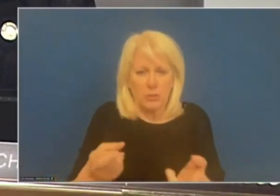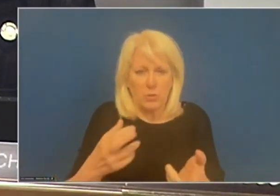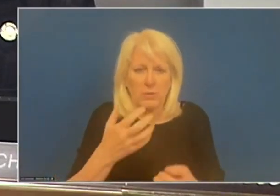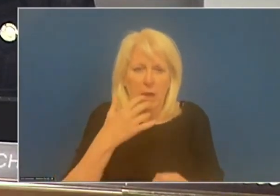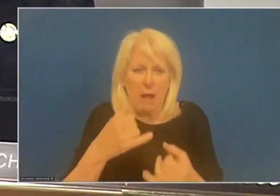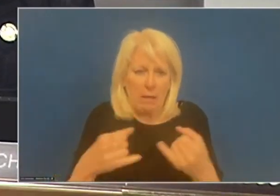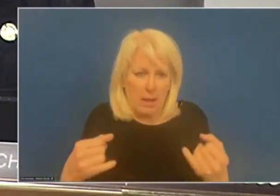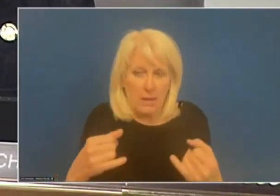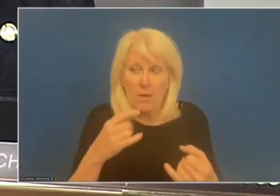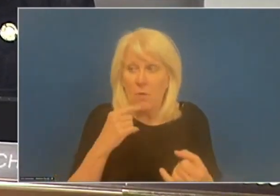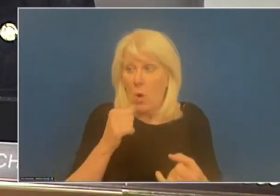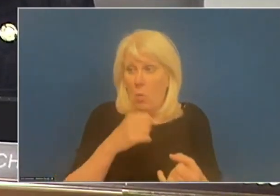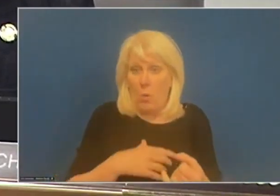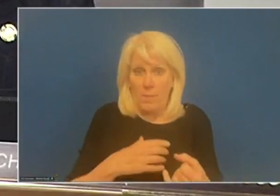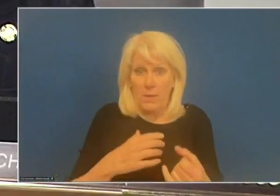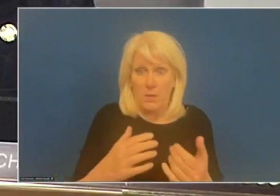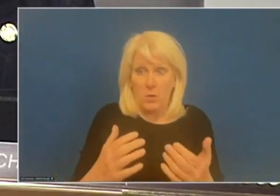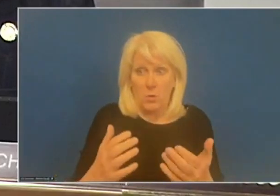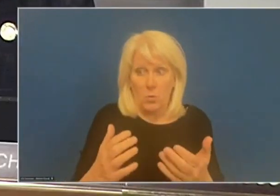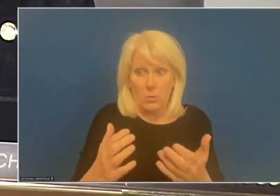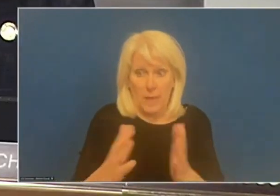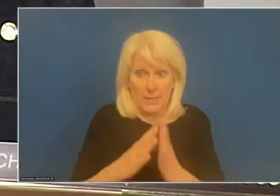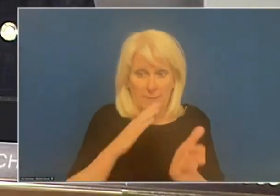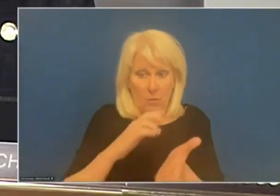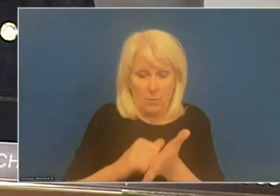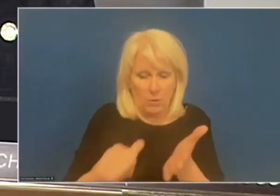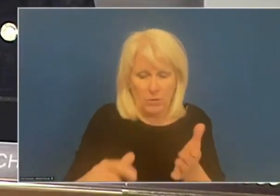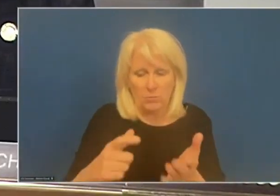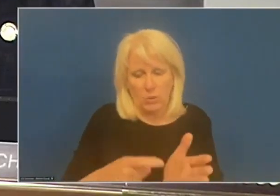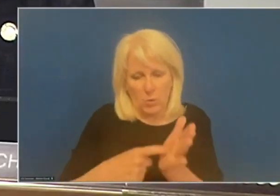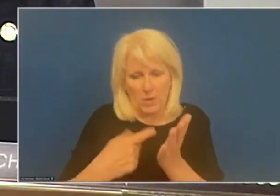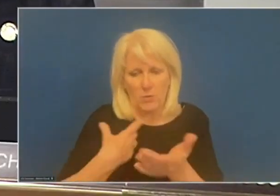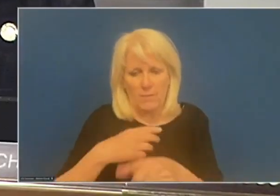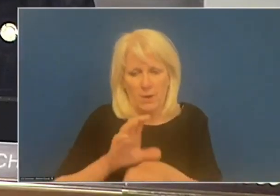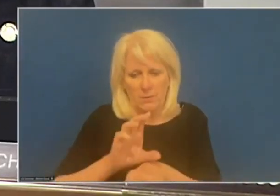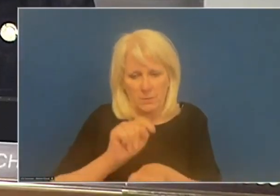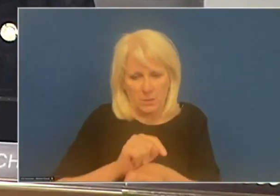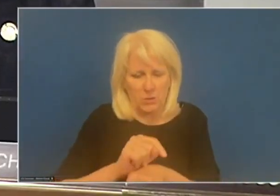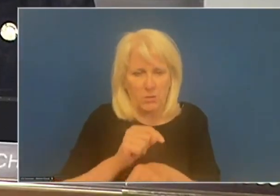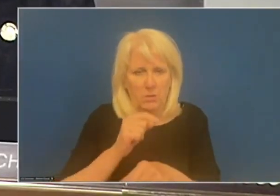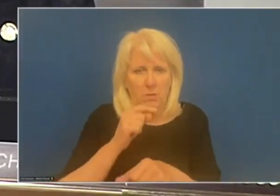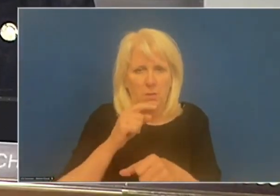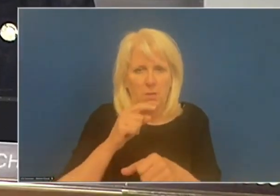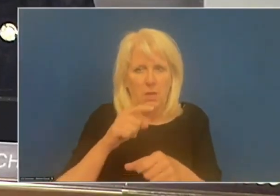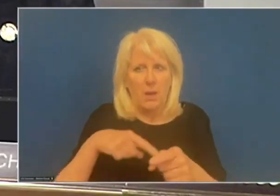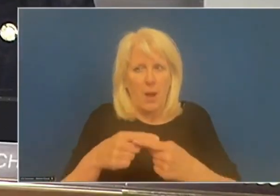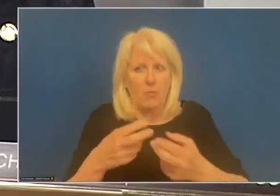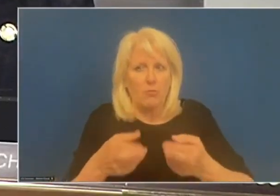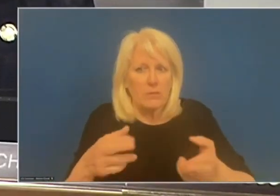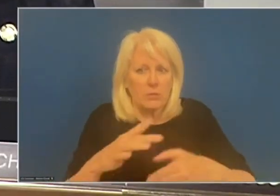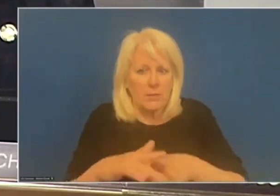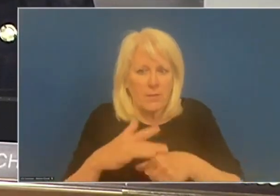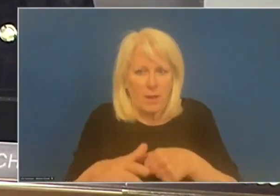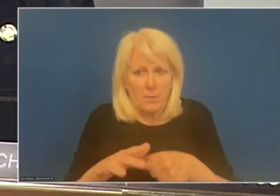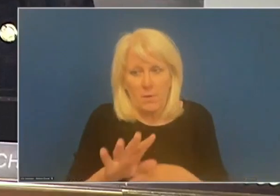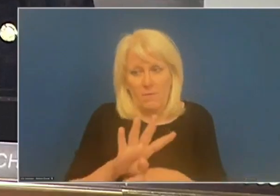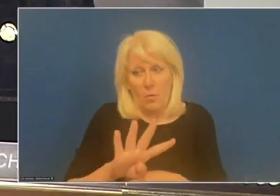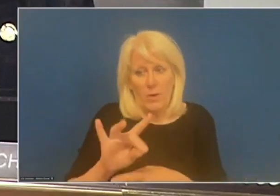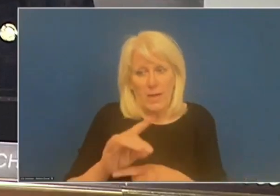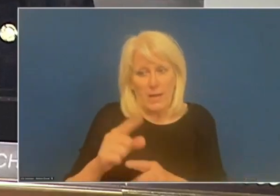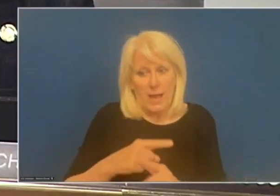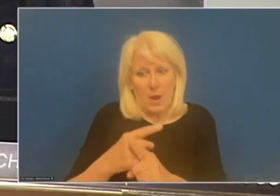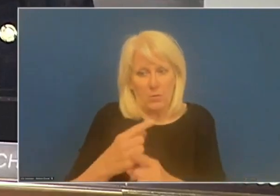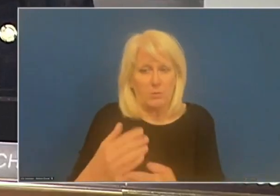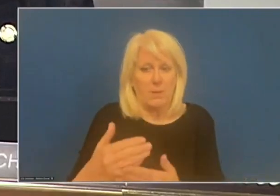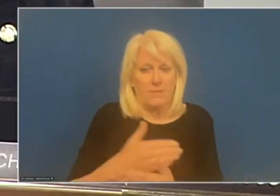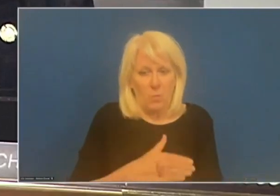seeking abortion to have a consultation regarding the resources available to them a minimum of 48 hours prior to